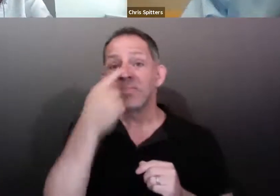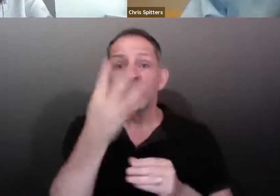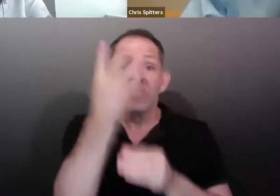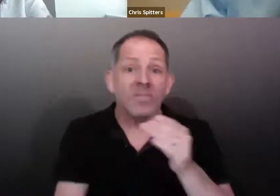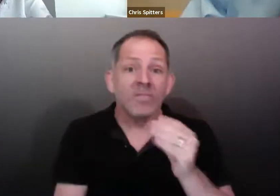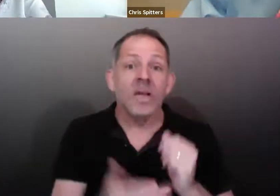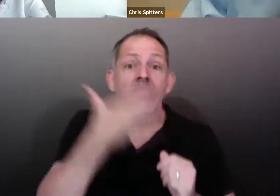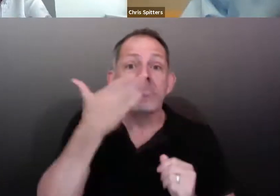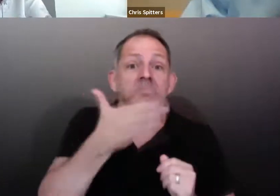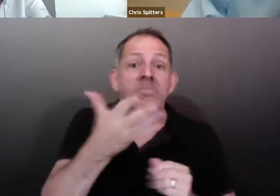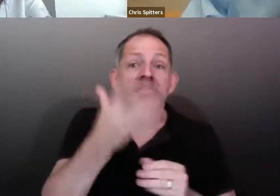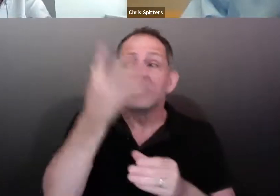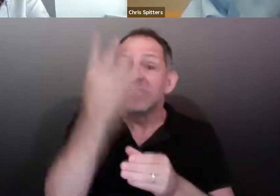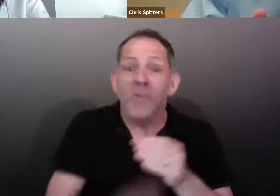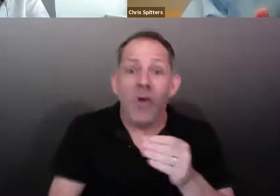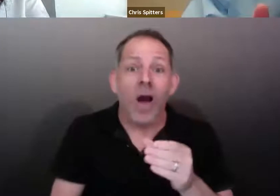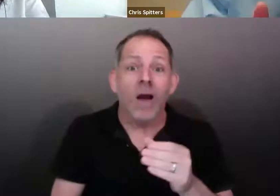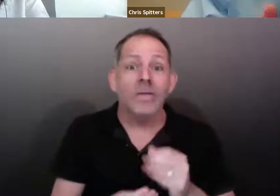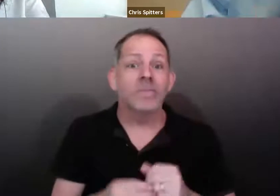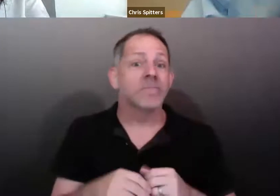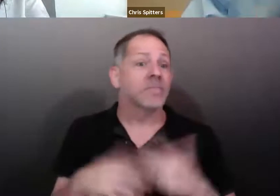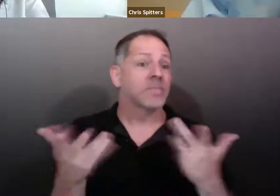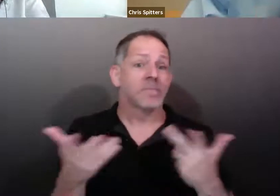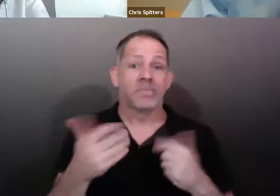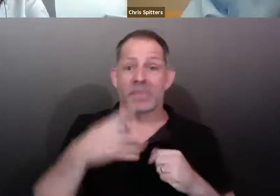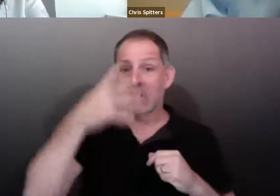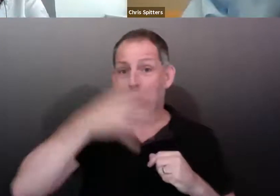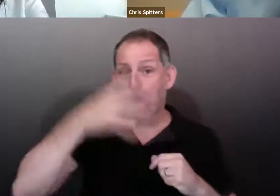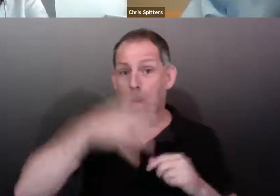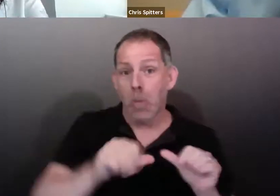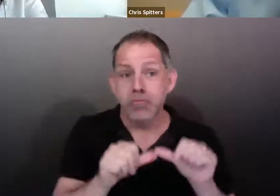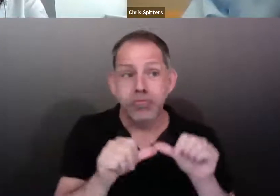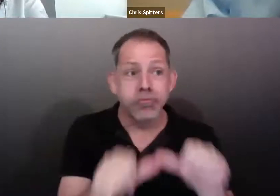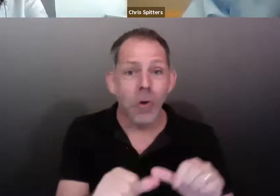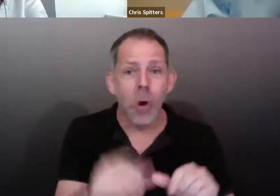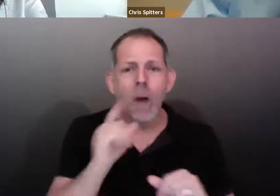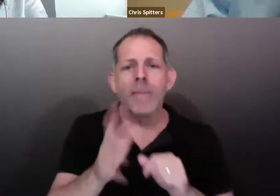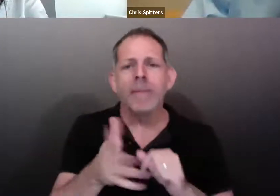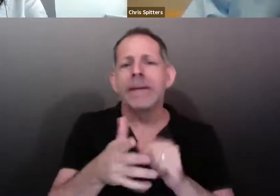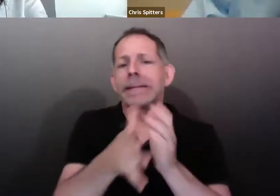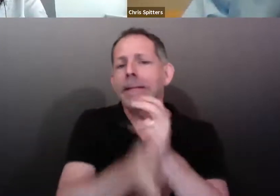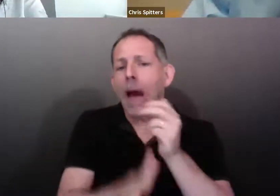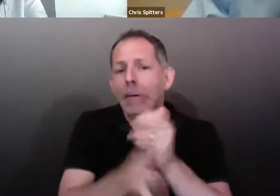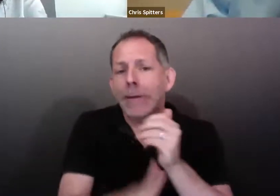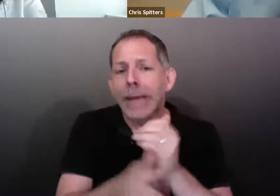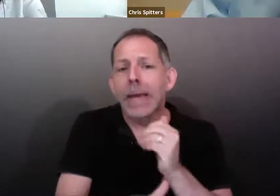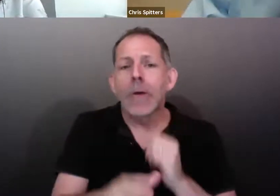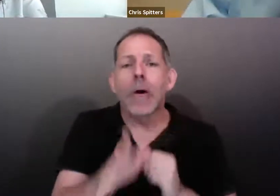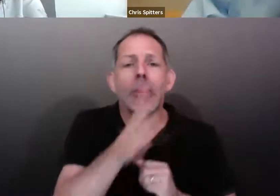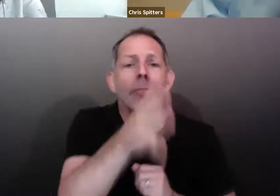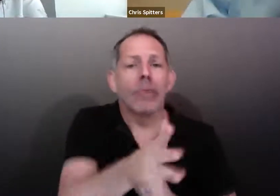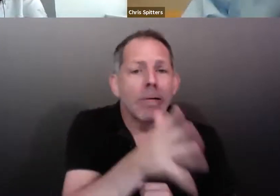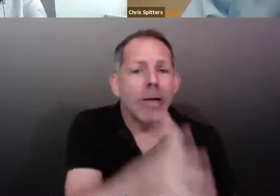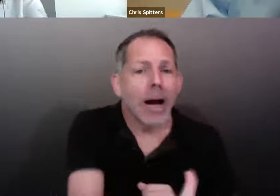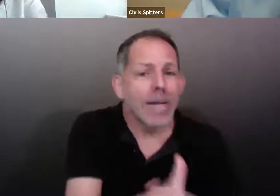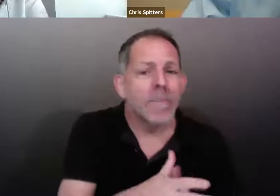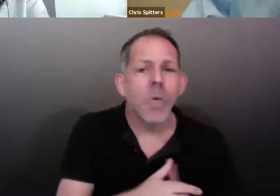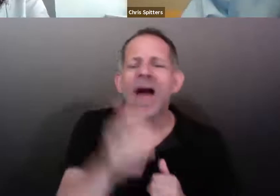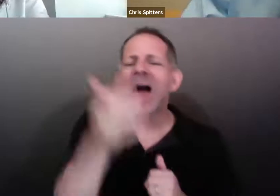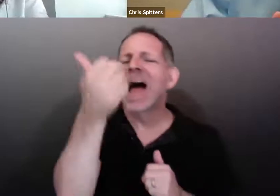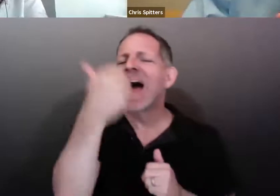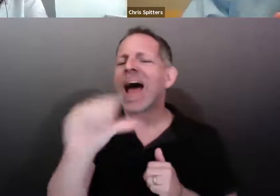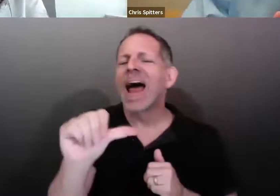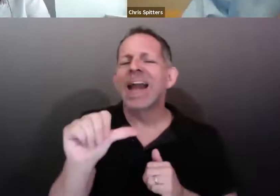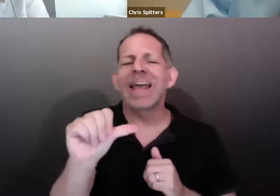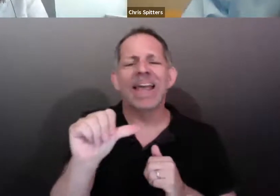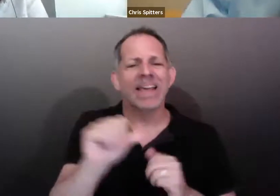nose, nausea or vomiting, diarrhea, or close contact of a confirmed case, or